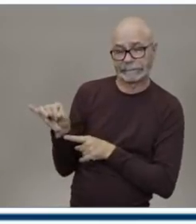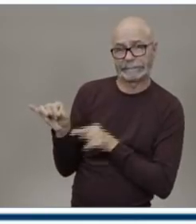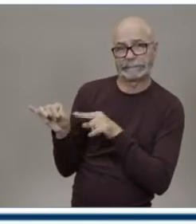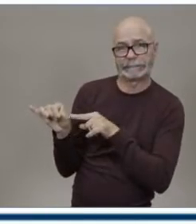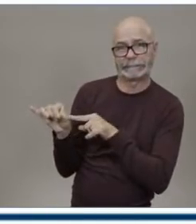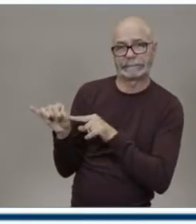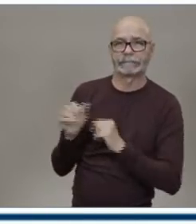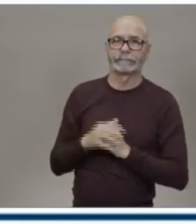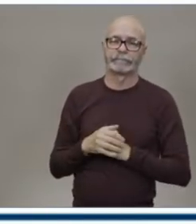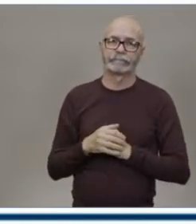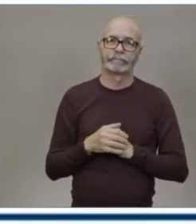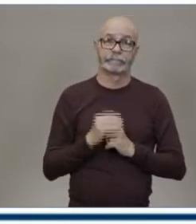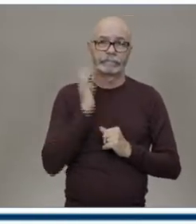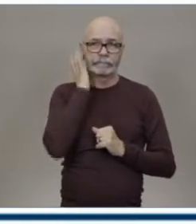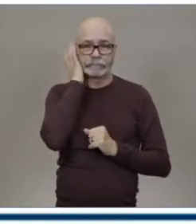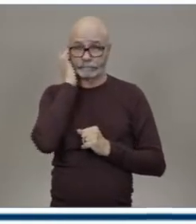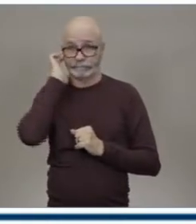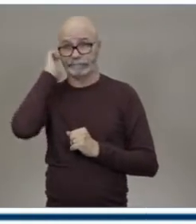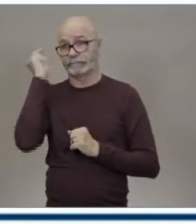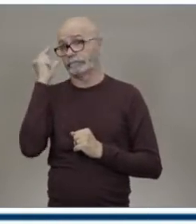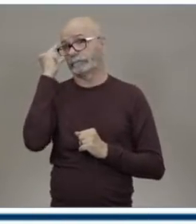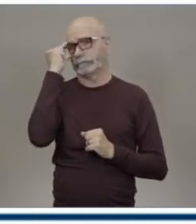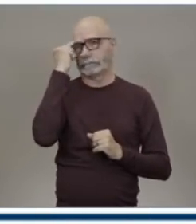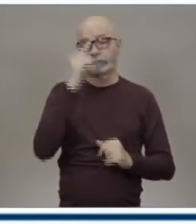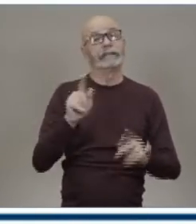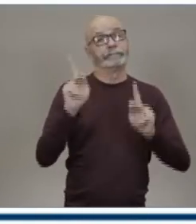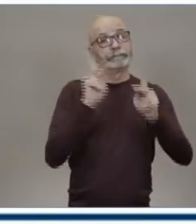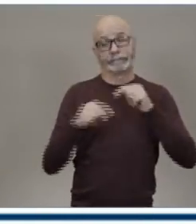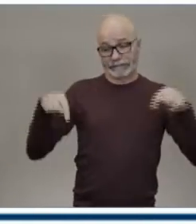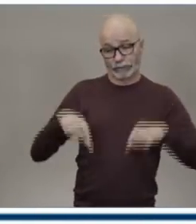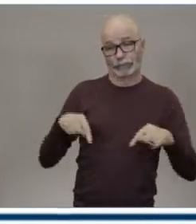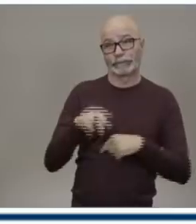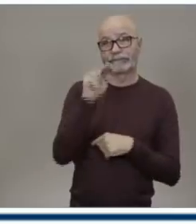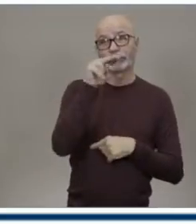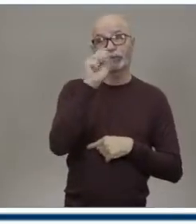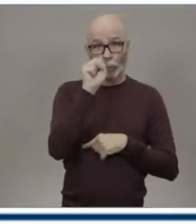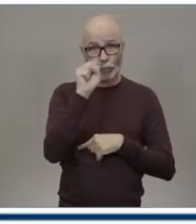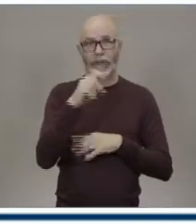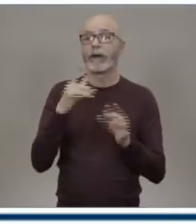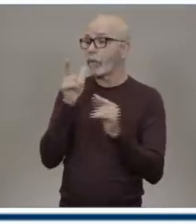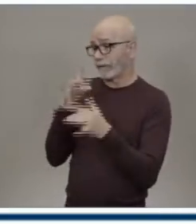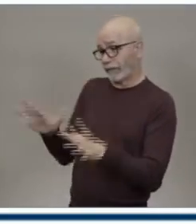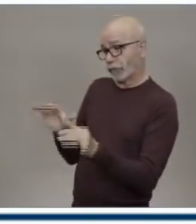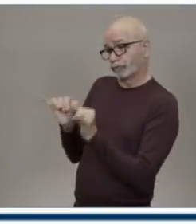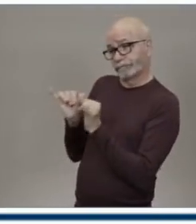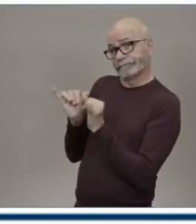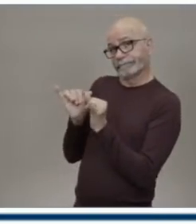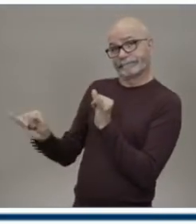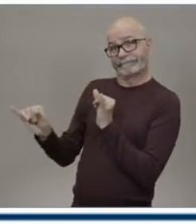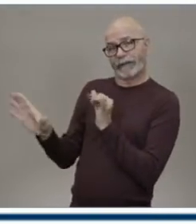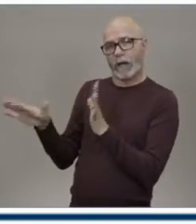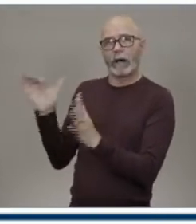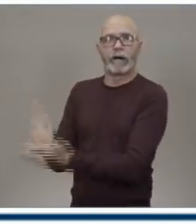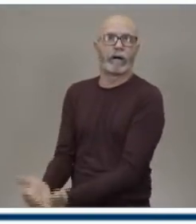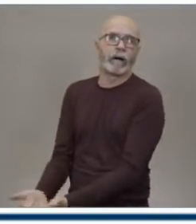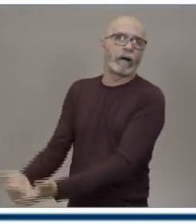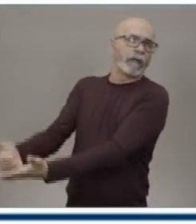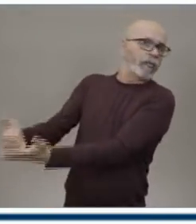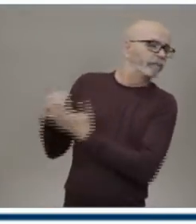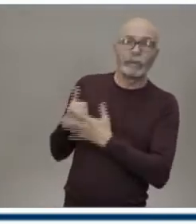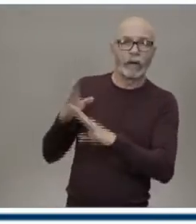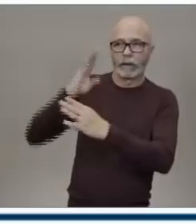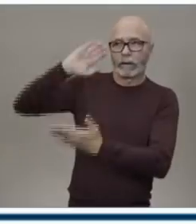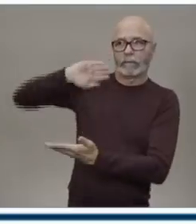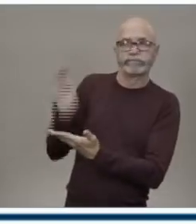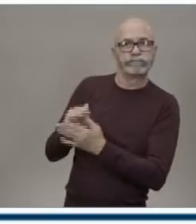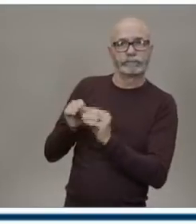Nova Scotia's self-isolation requirements have been a key part of our success in preventing the case numbers other provinces and countries are